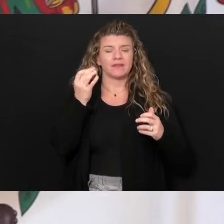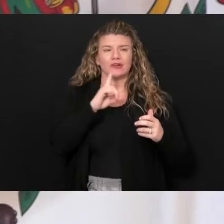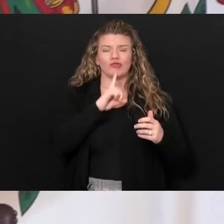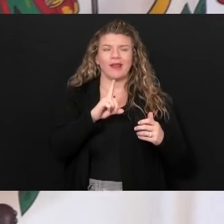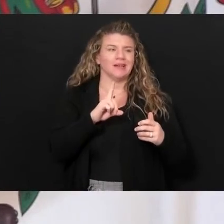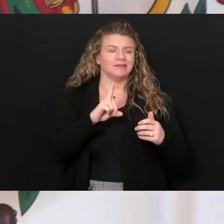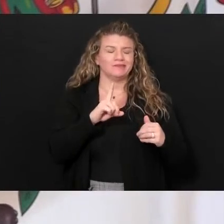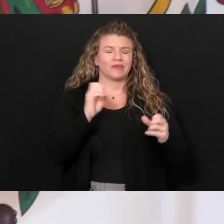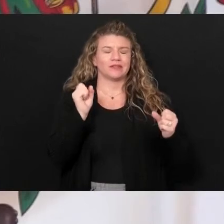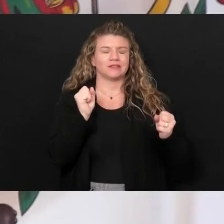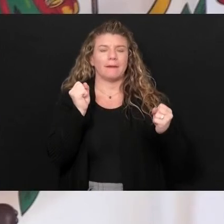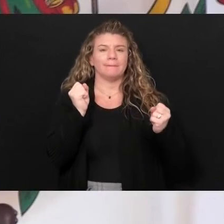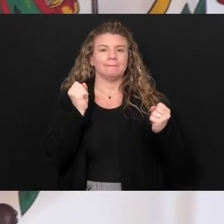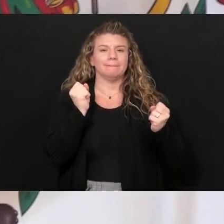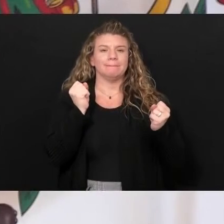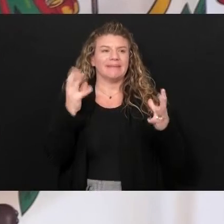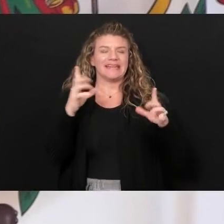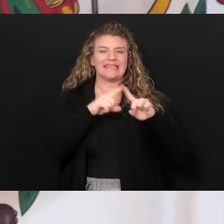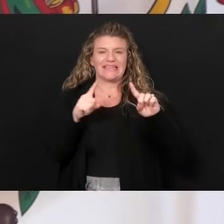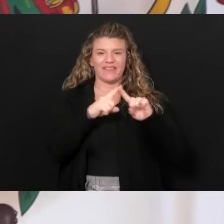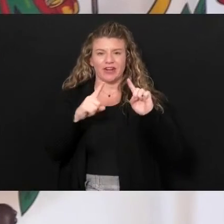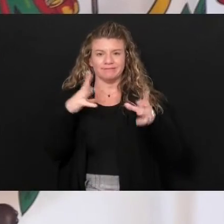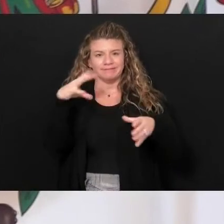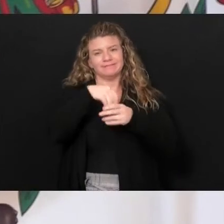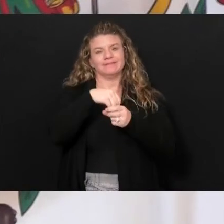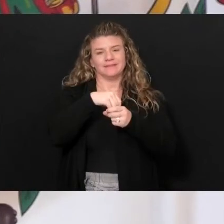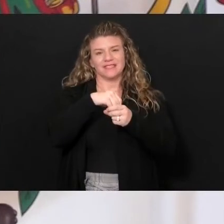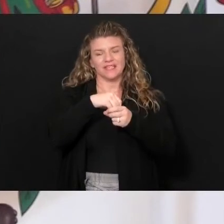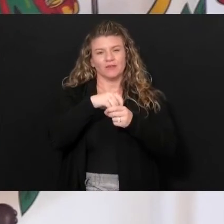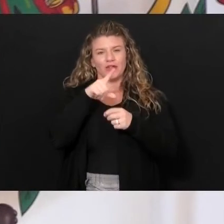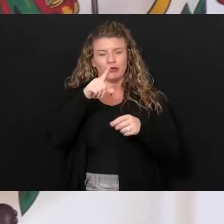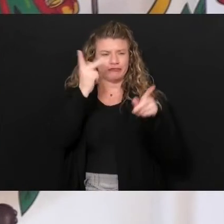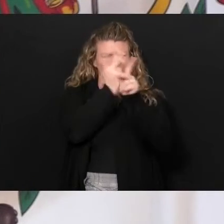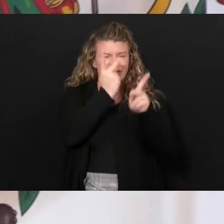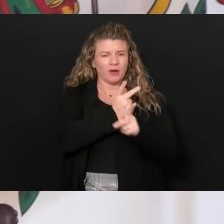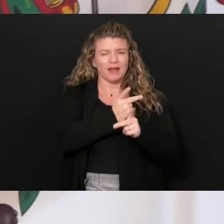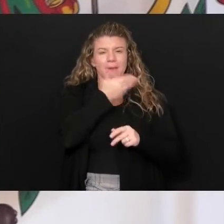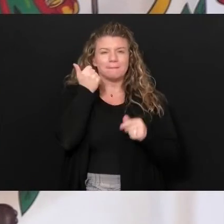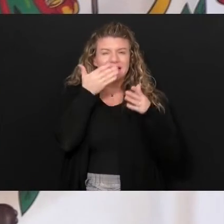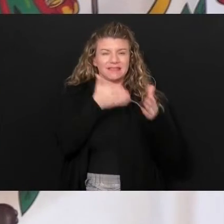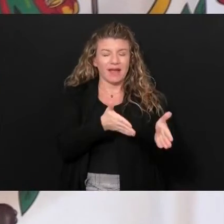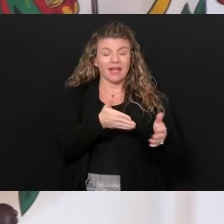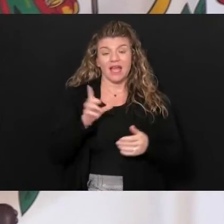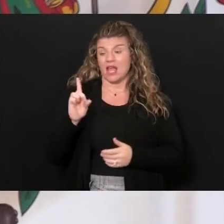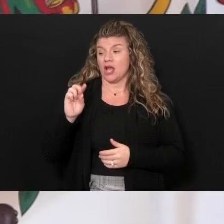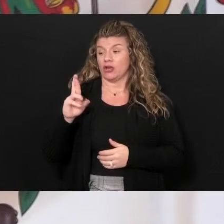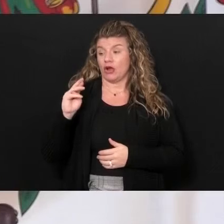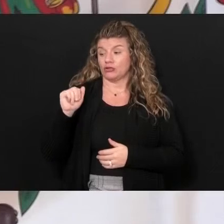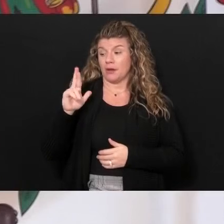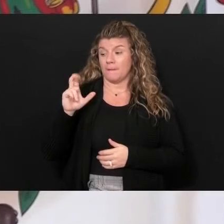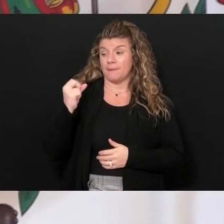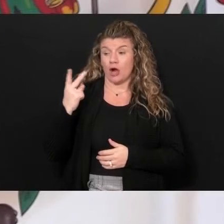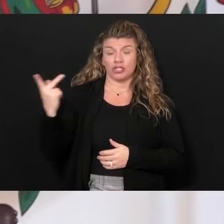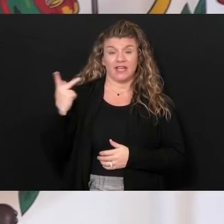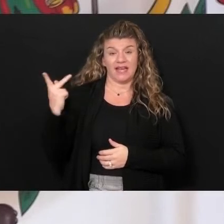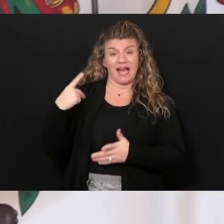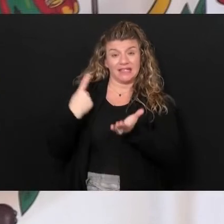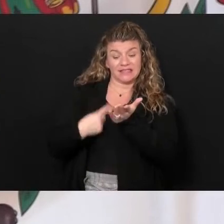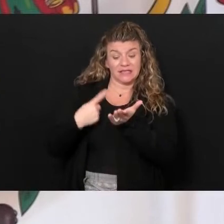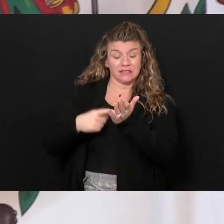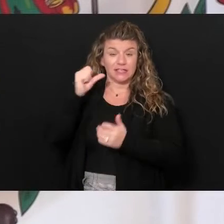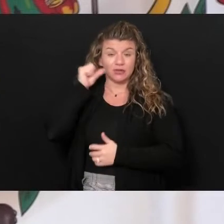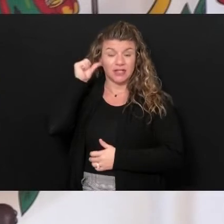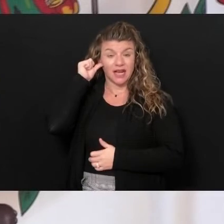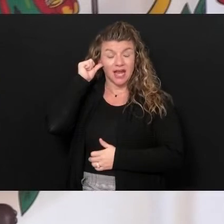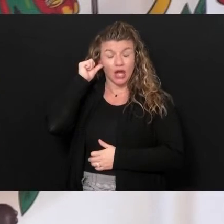all kinds of aspects like that to consider. I'd say, and Dr. Marsh and I discussed yesterday, and